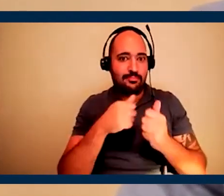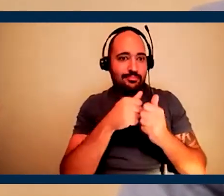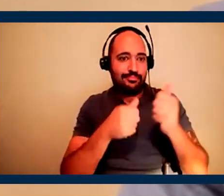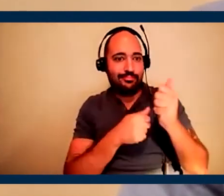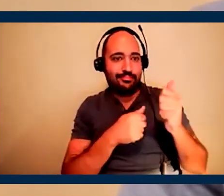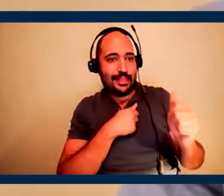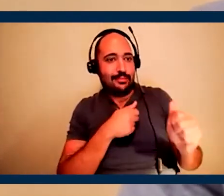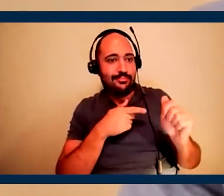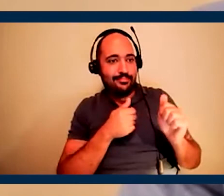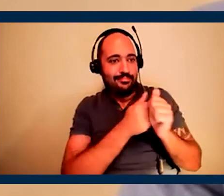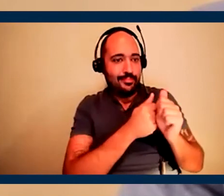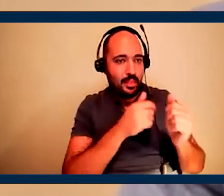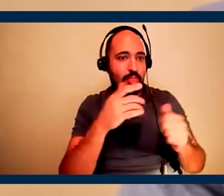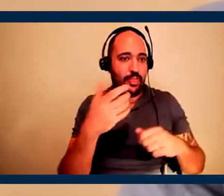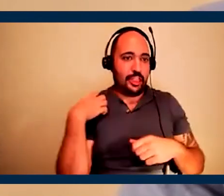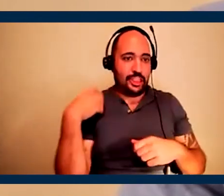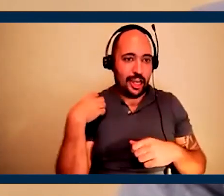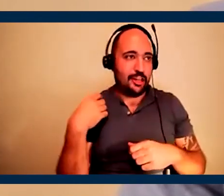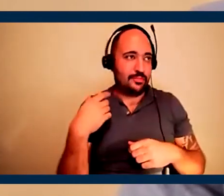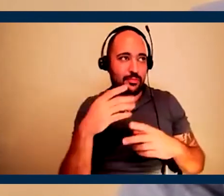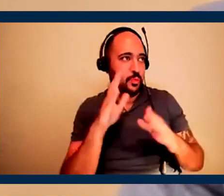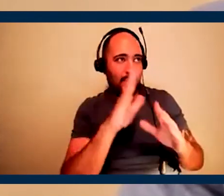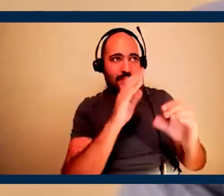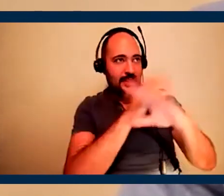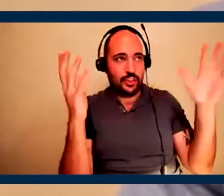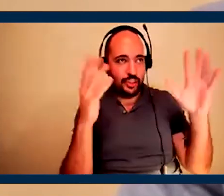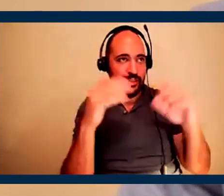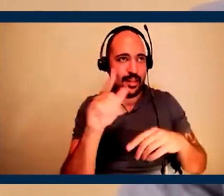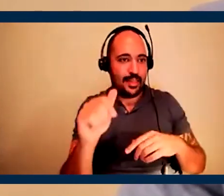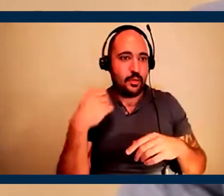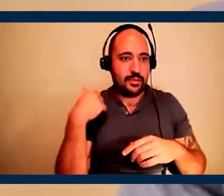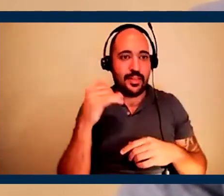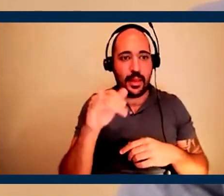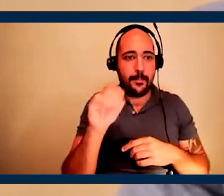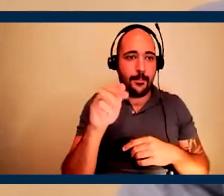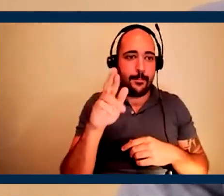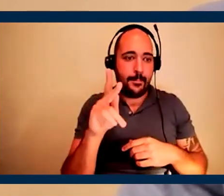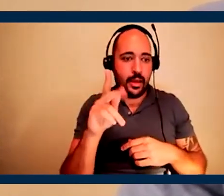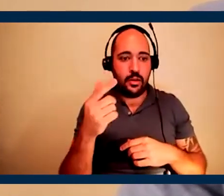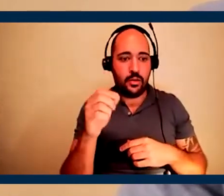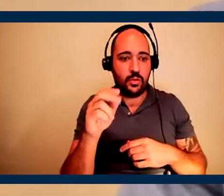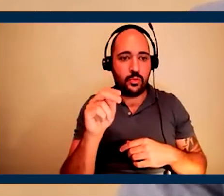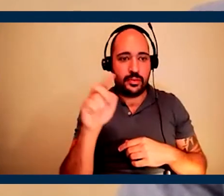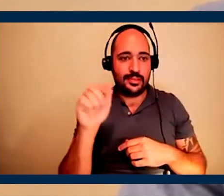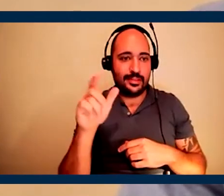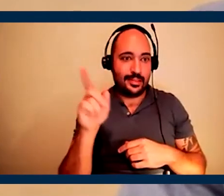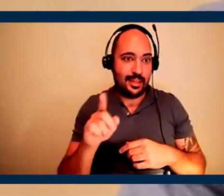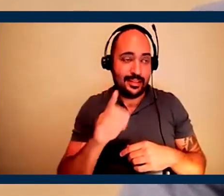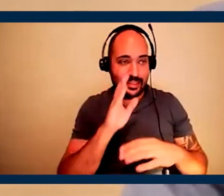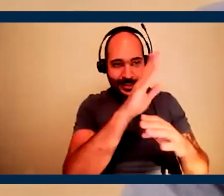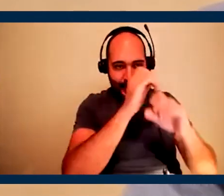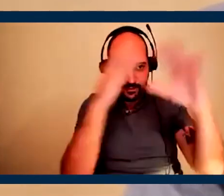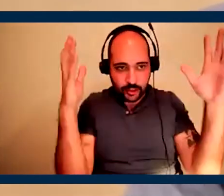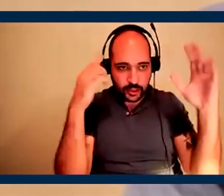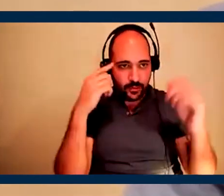so the party's vision here in LA County is Mark Gonzalez's vision for LA County. And so